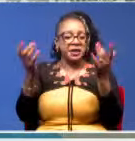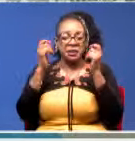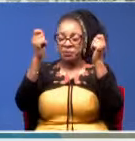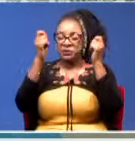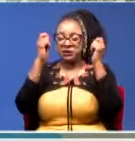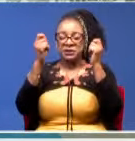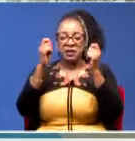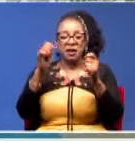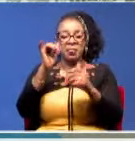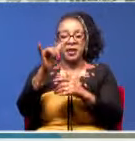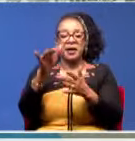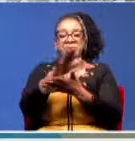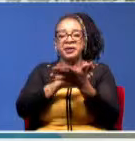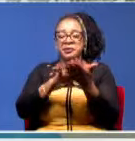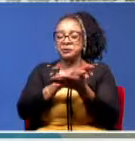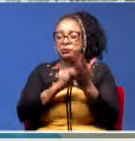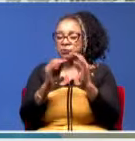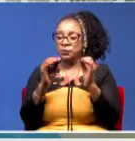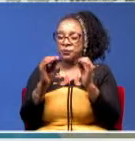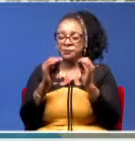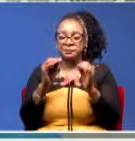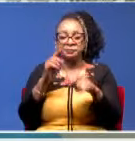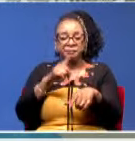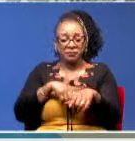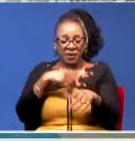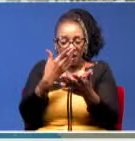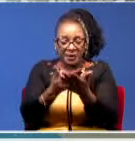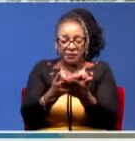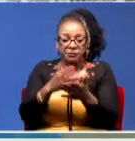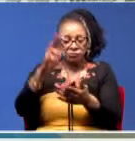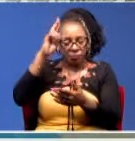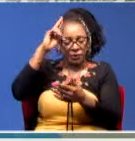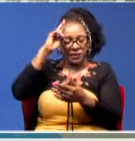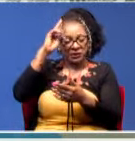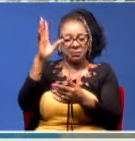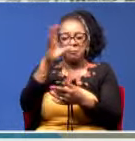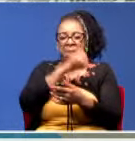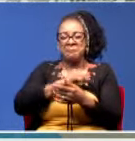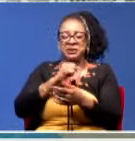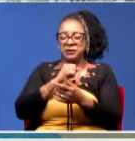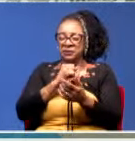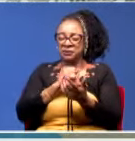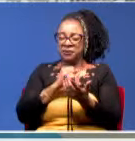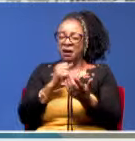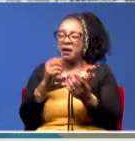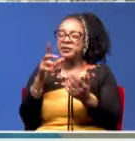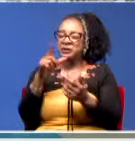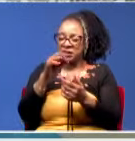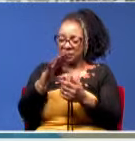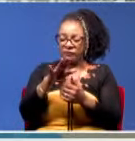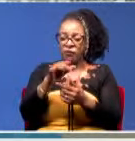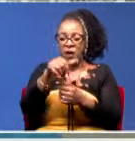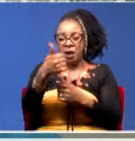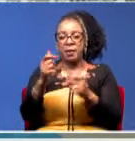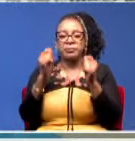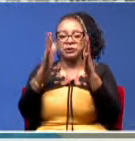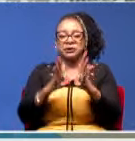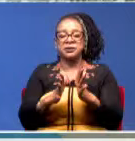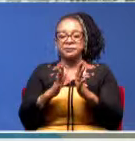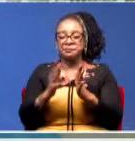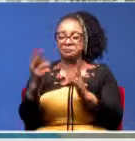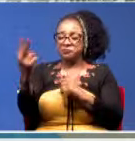area. When he got to Mlolongo, he says police mistook him for a protester. Polisi walikuja